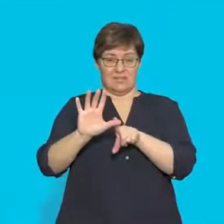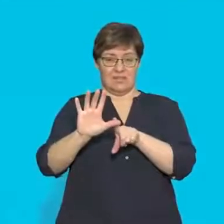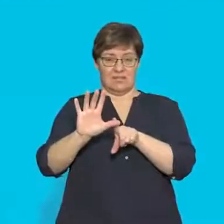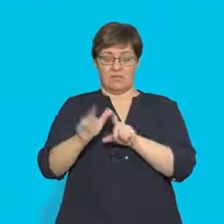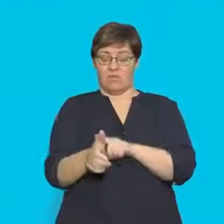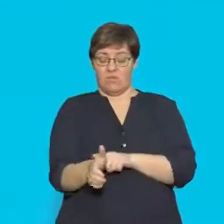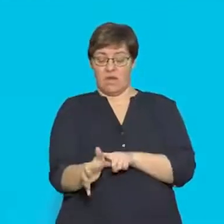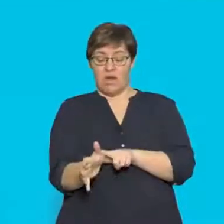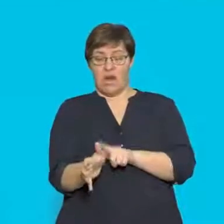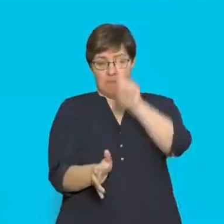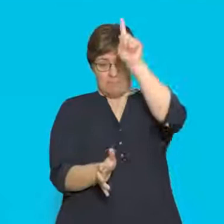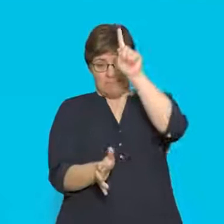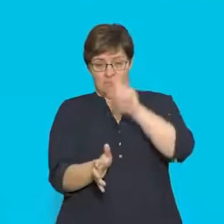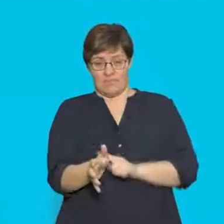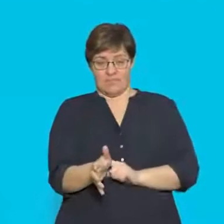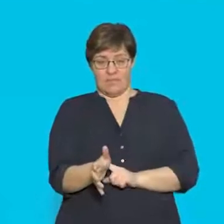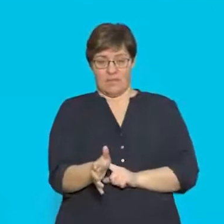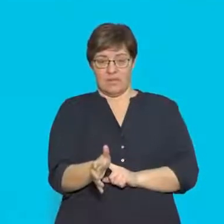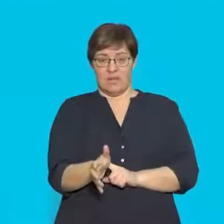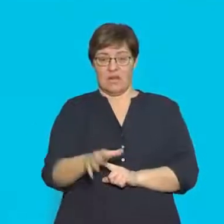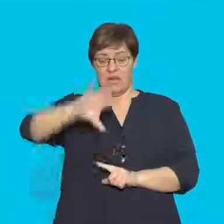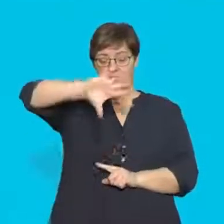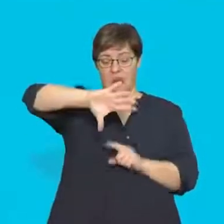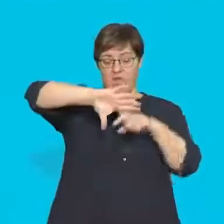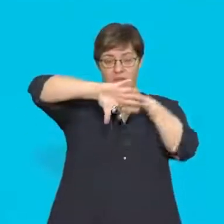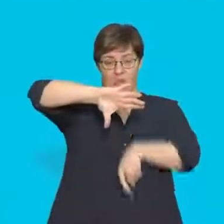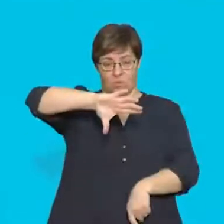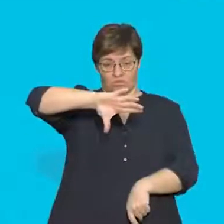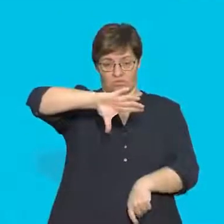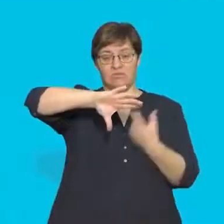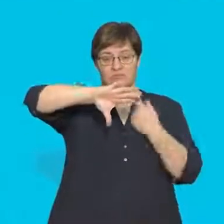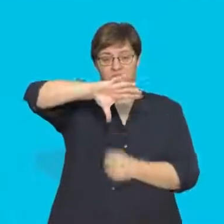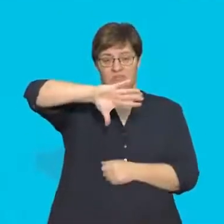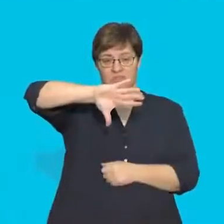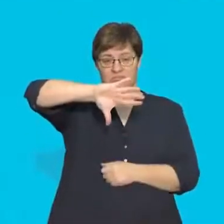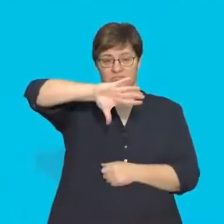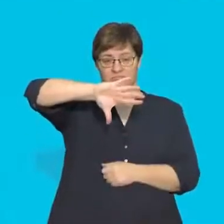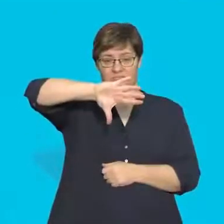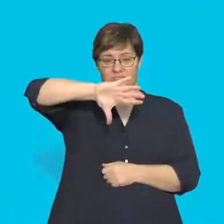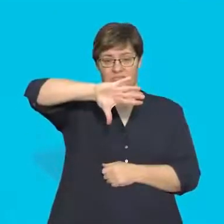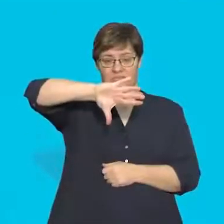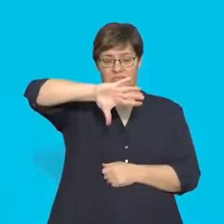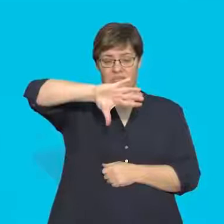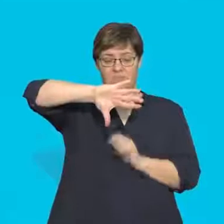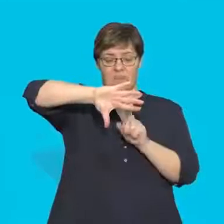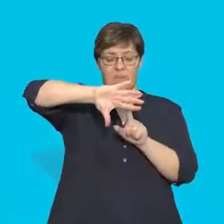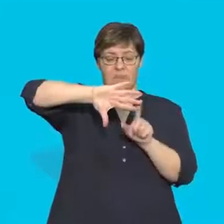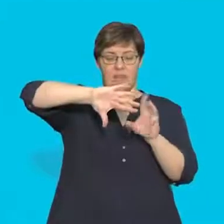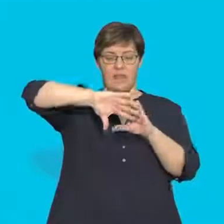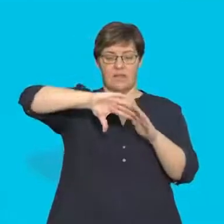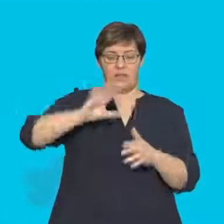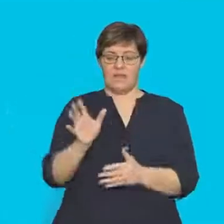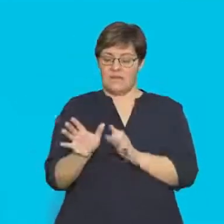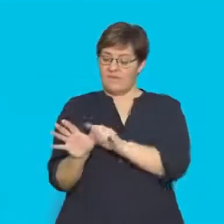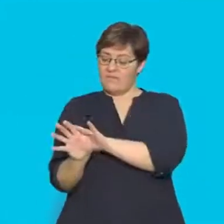current is passing up, then you point the thumb up. If the current is down, you point the thumb down. And then what do you do